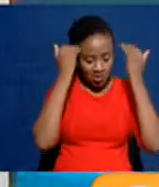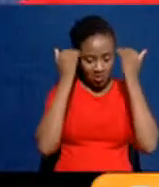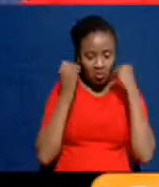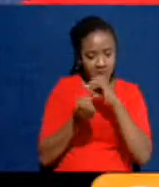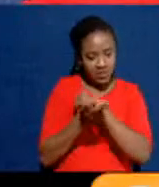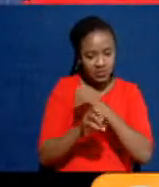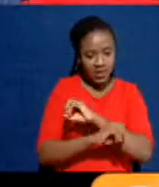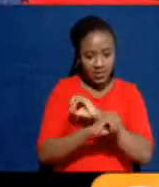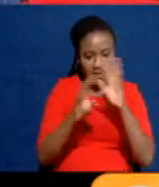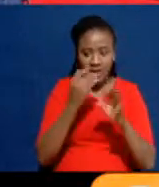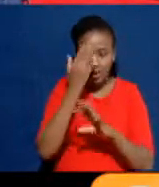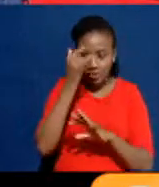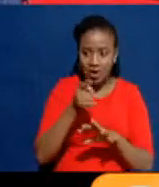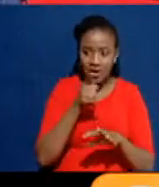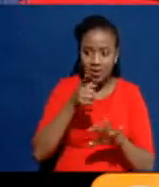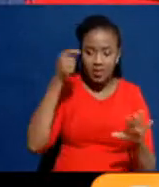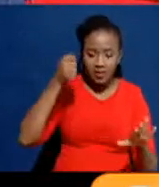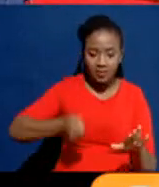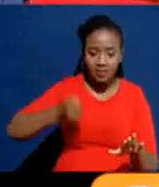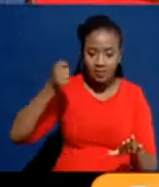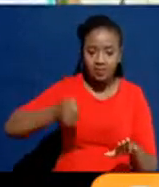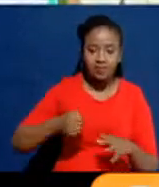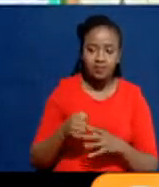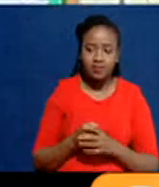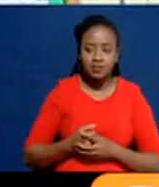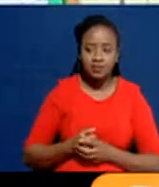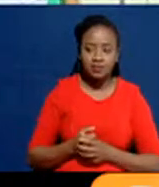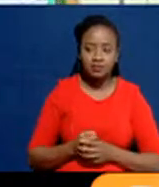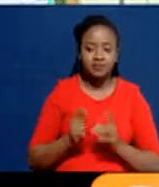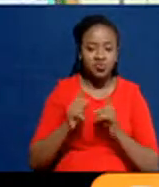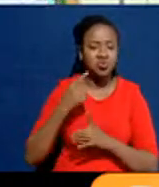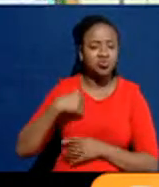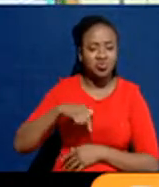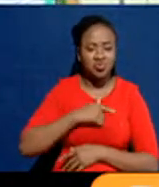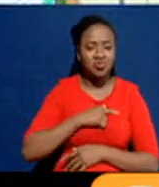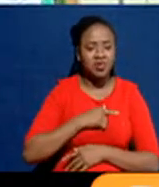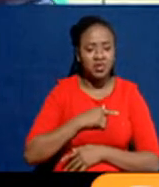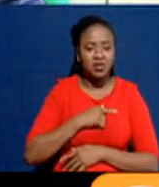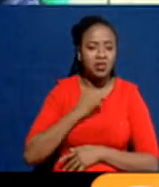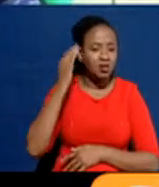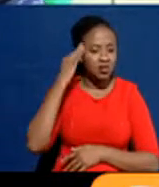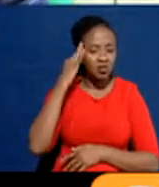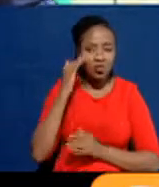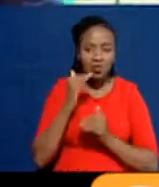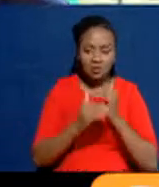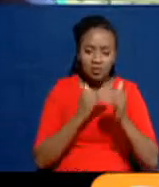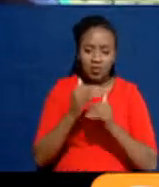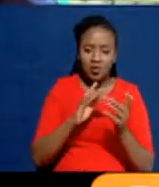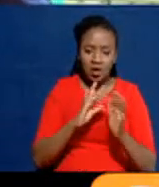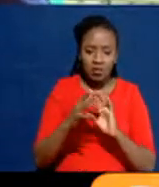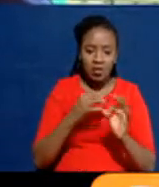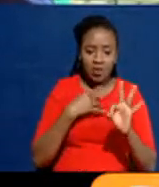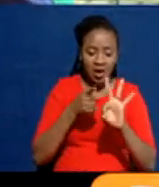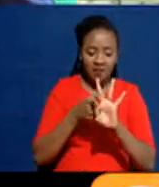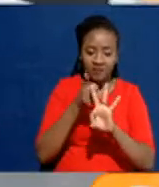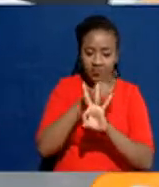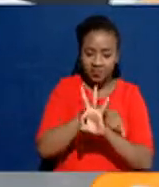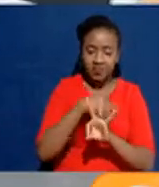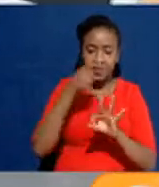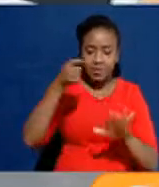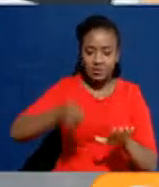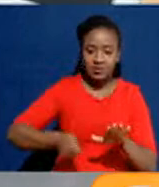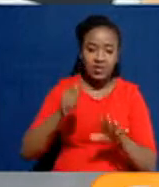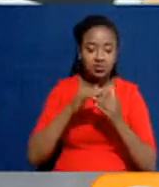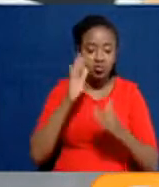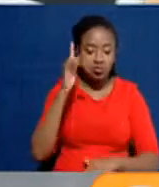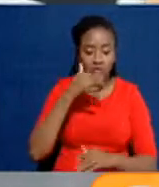in Justice Murima's case. It is clear on what Court of Appeal said. And also, we know the procedure that, you know, when you have multiple judges on a bench, it's the majority vote that